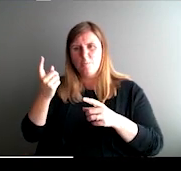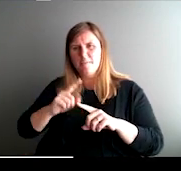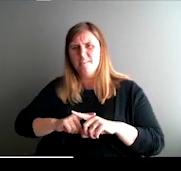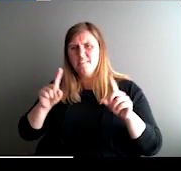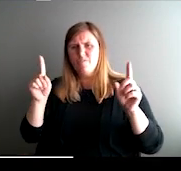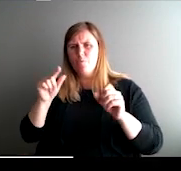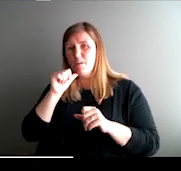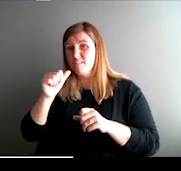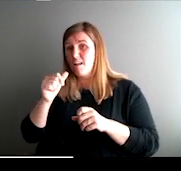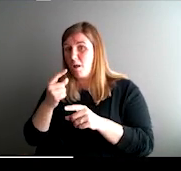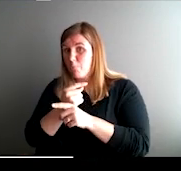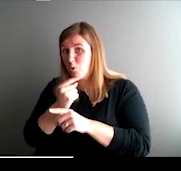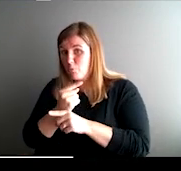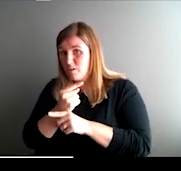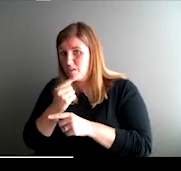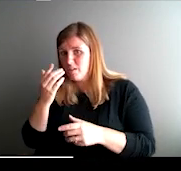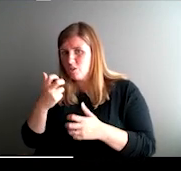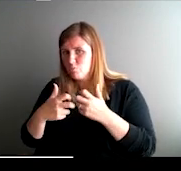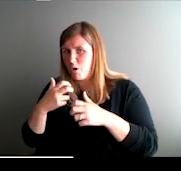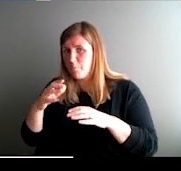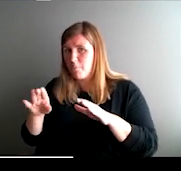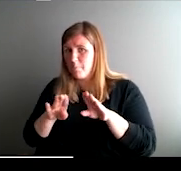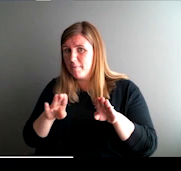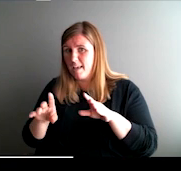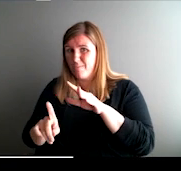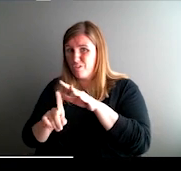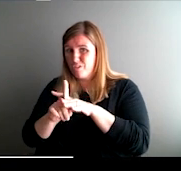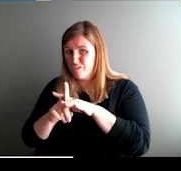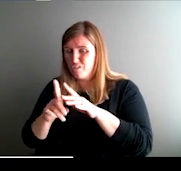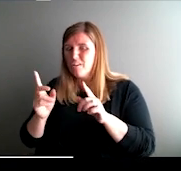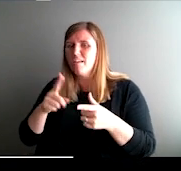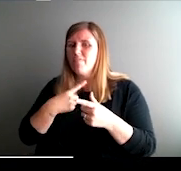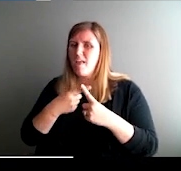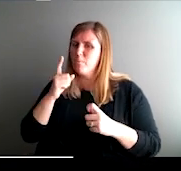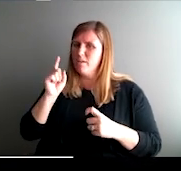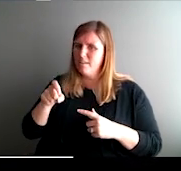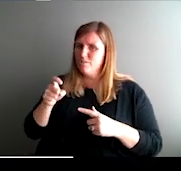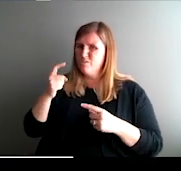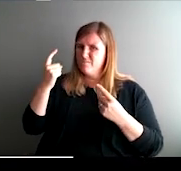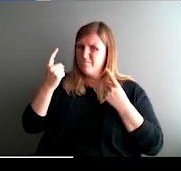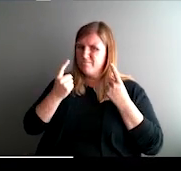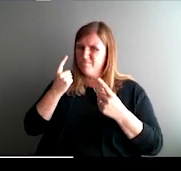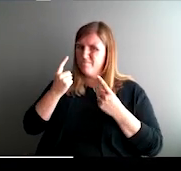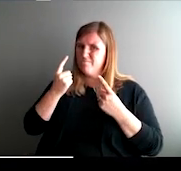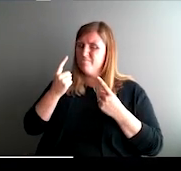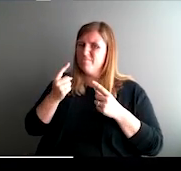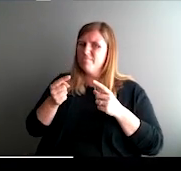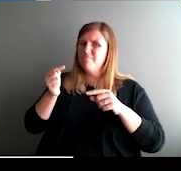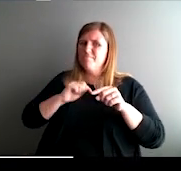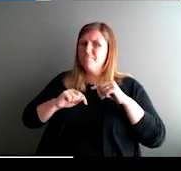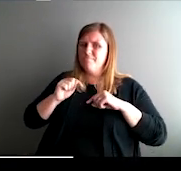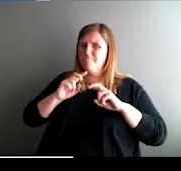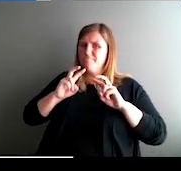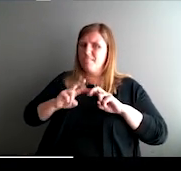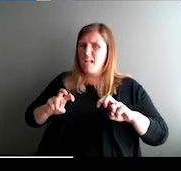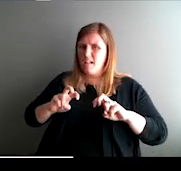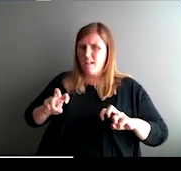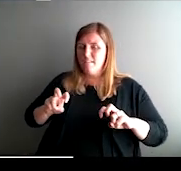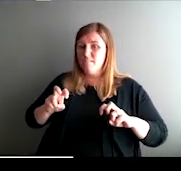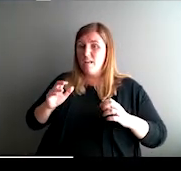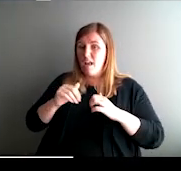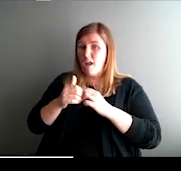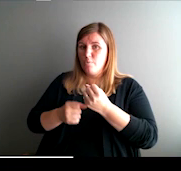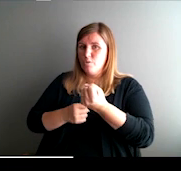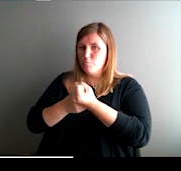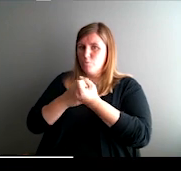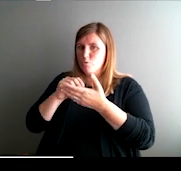but it's not appropriate, it's problematic behavior or something, then we need to take a step back and analyze, how do we support this